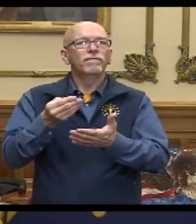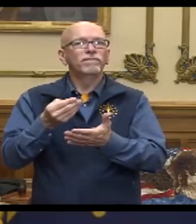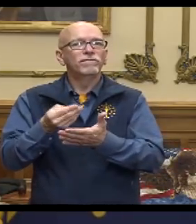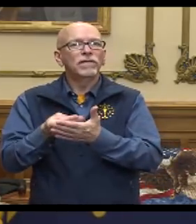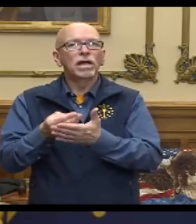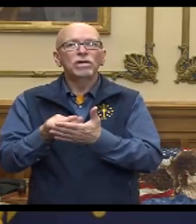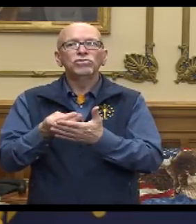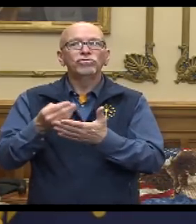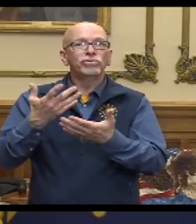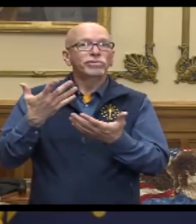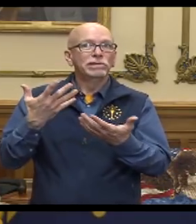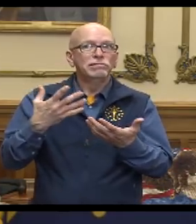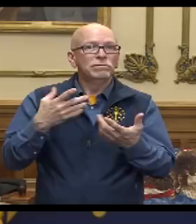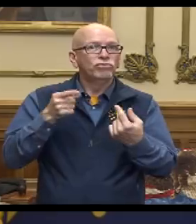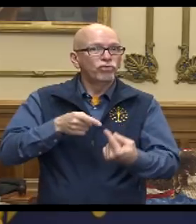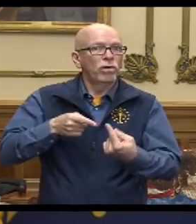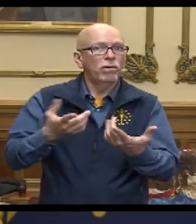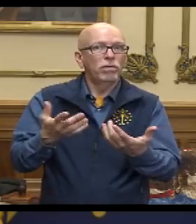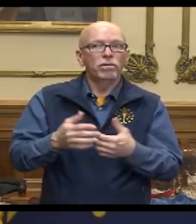for that matter.